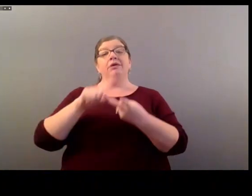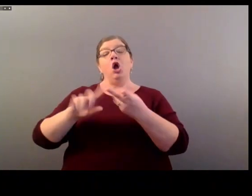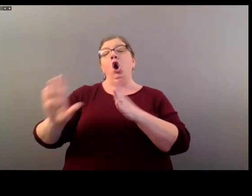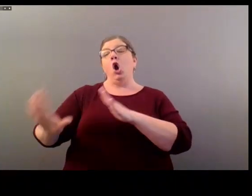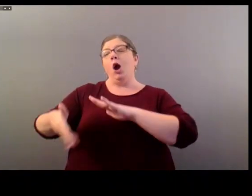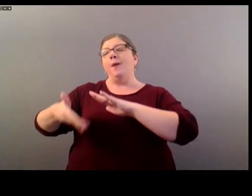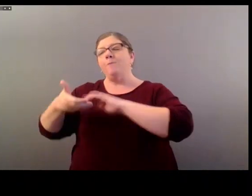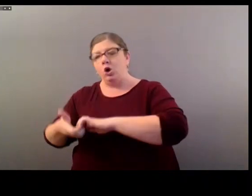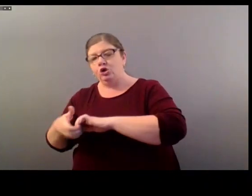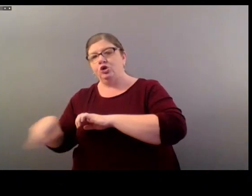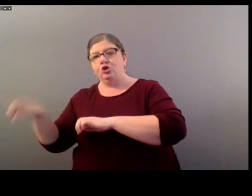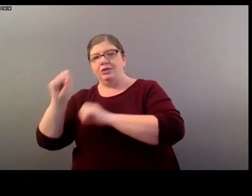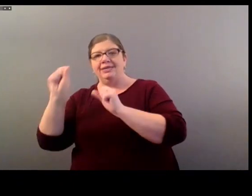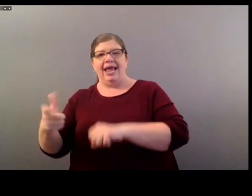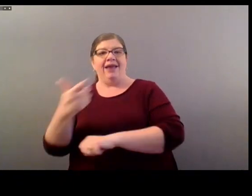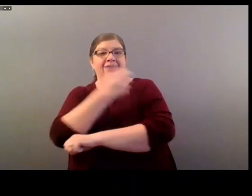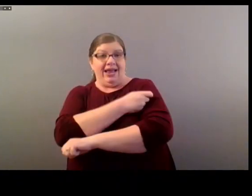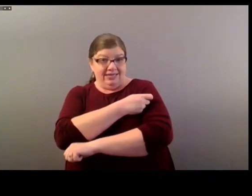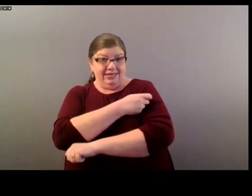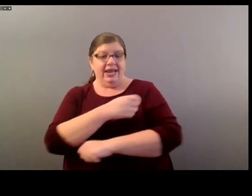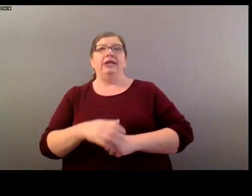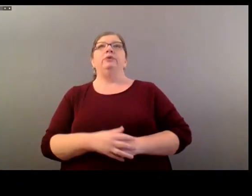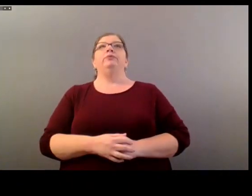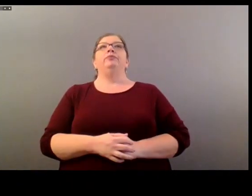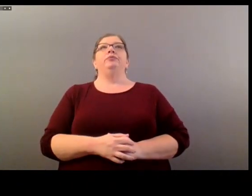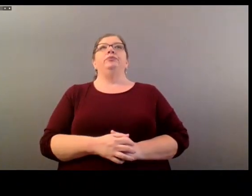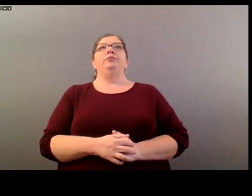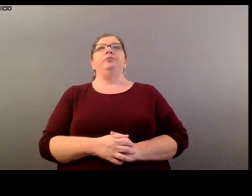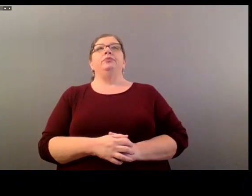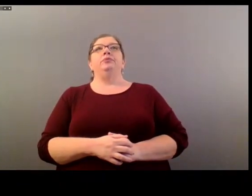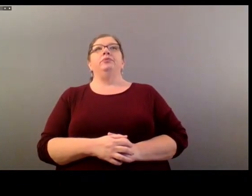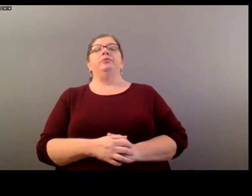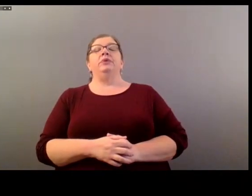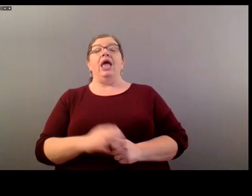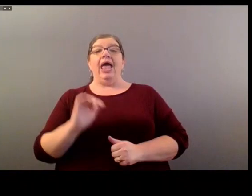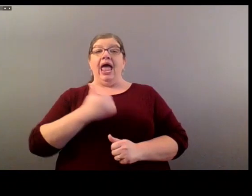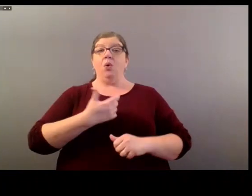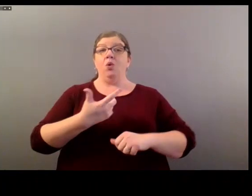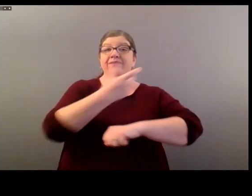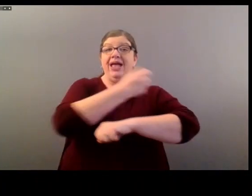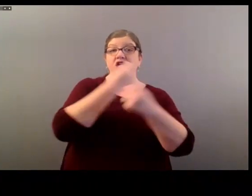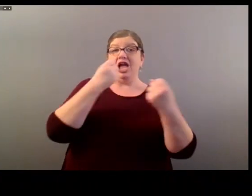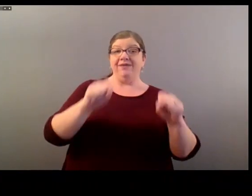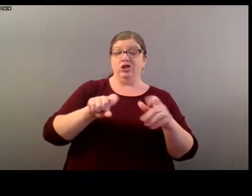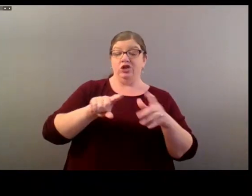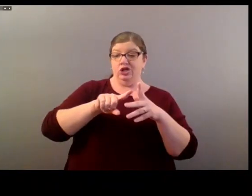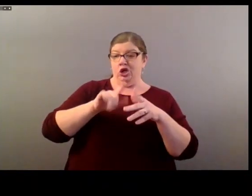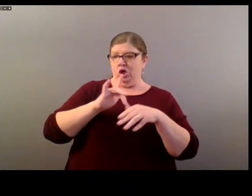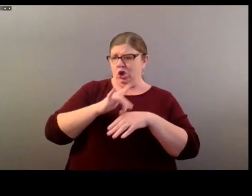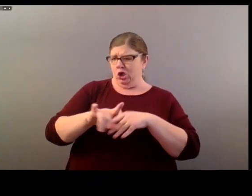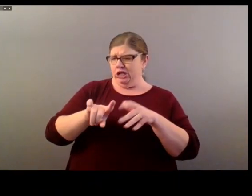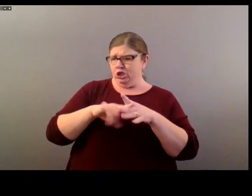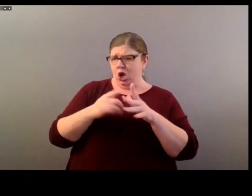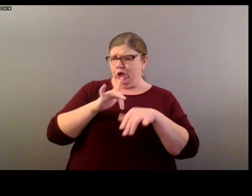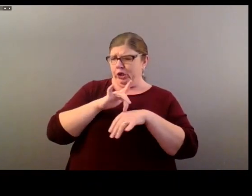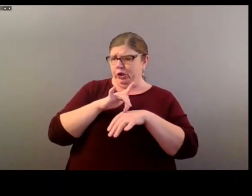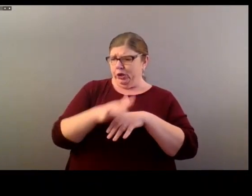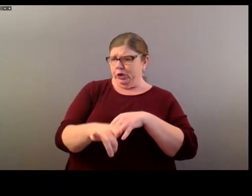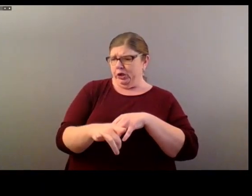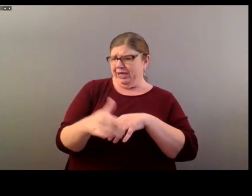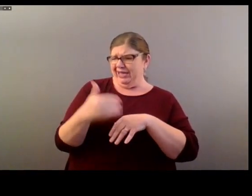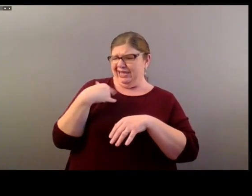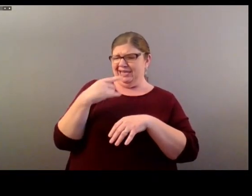vaccinate. We start our vaccination efforts in early part of